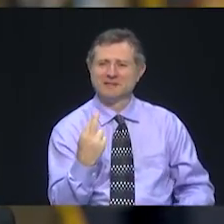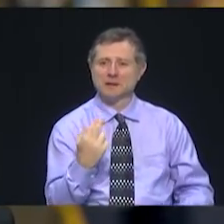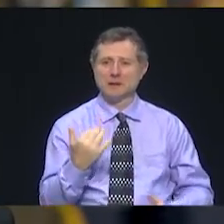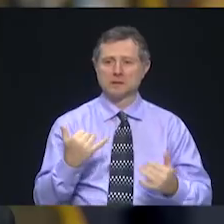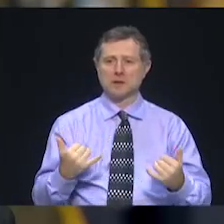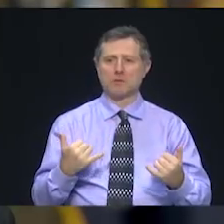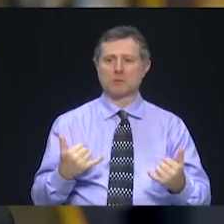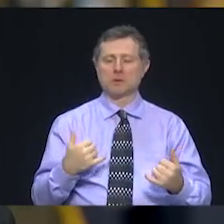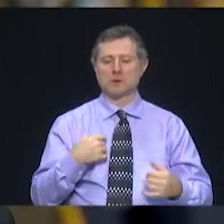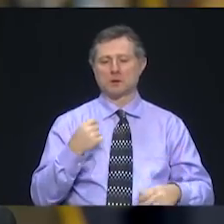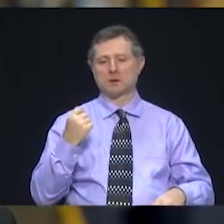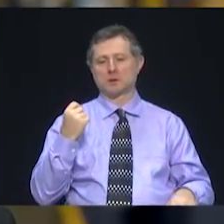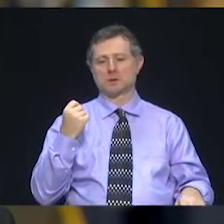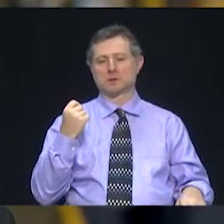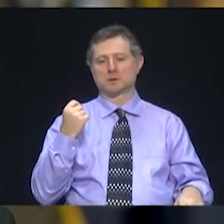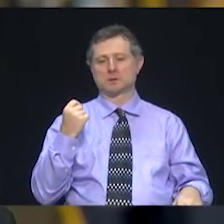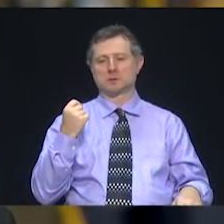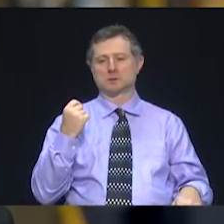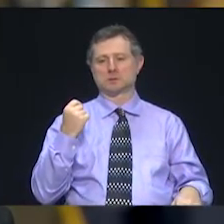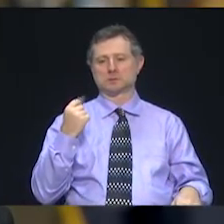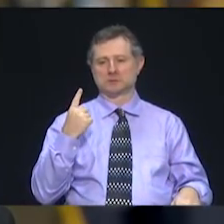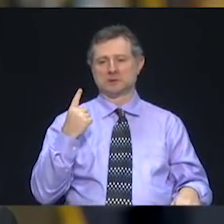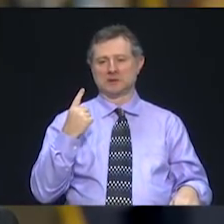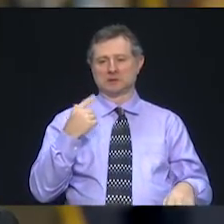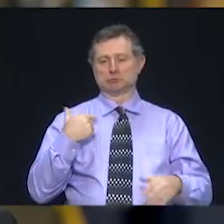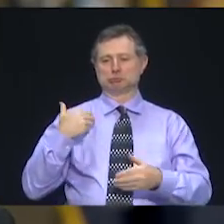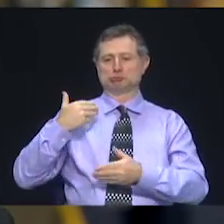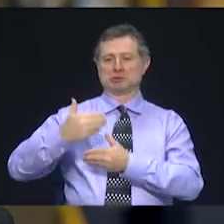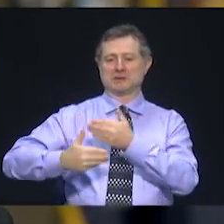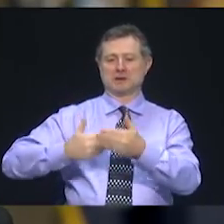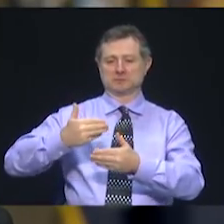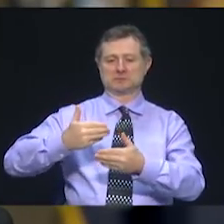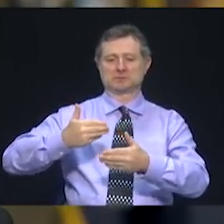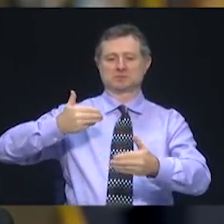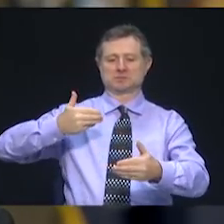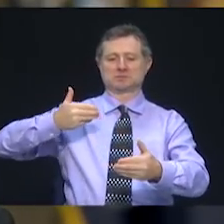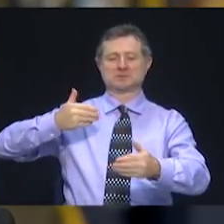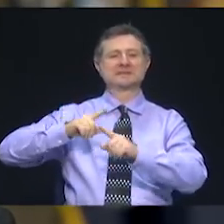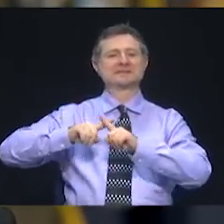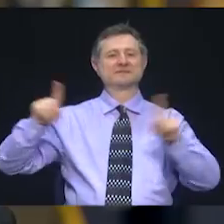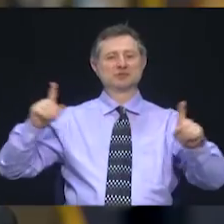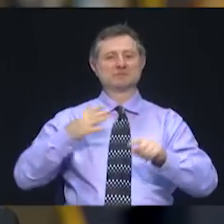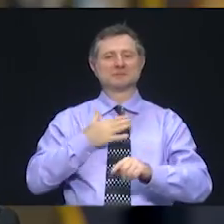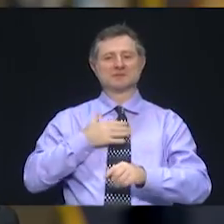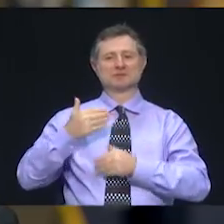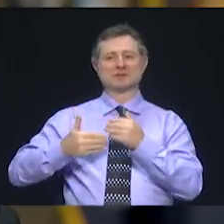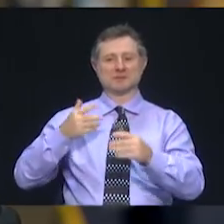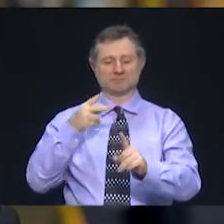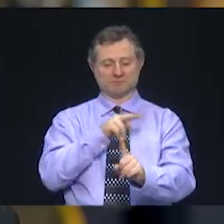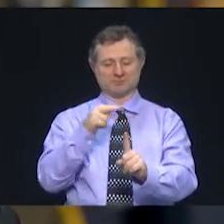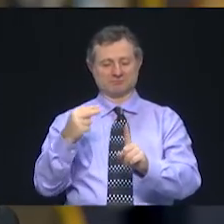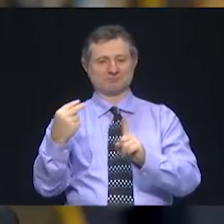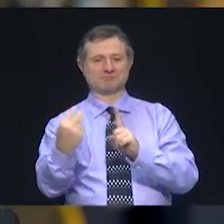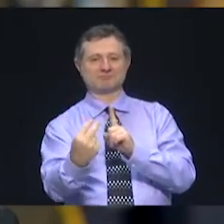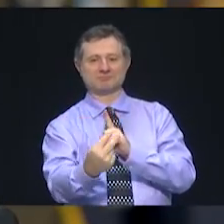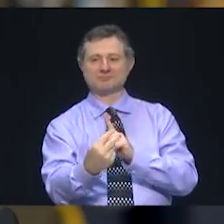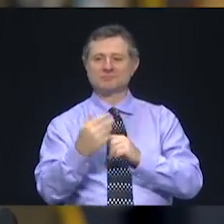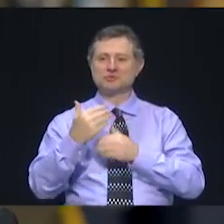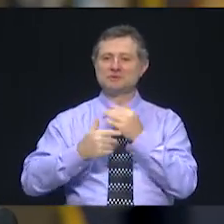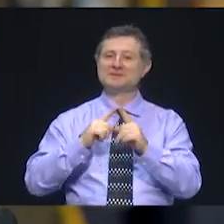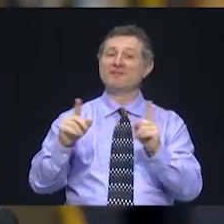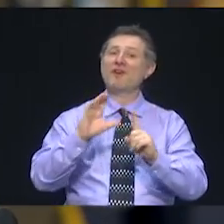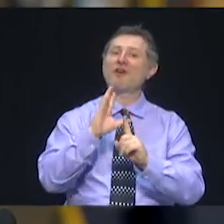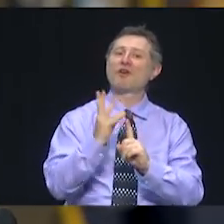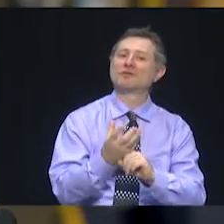that there are generational or cultural perspectives that, frankly, I hadn't